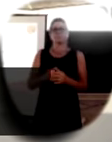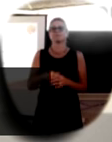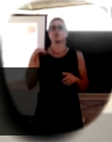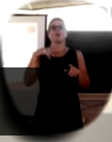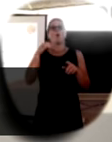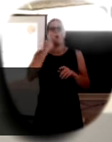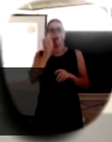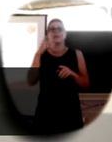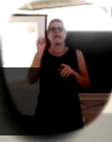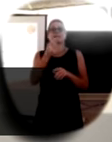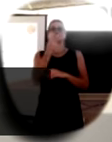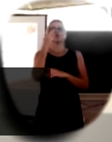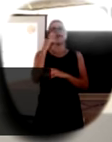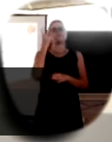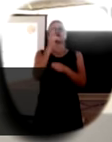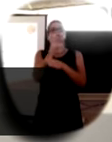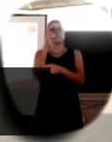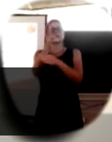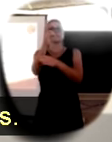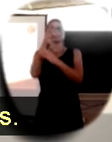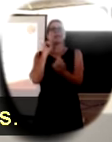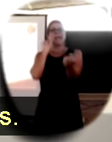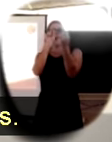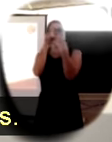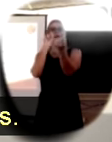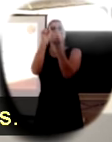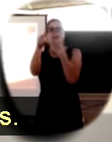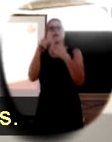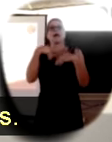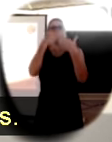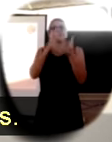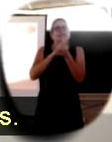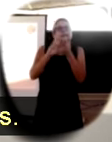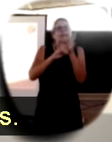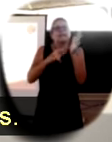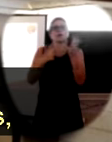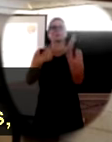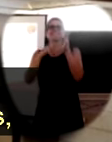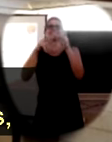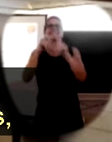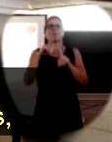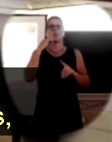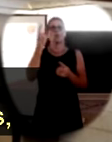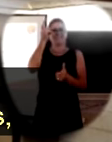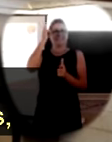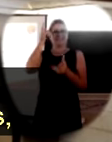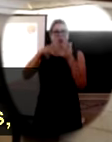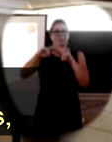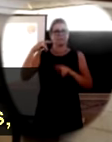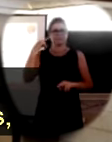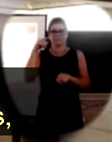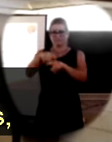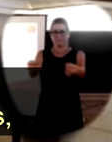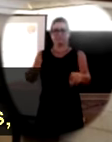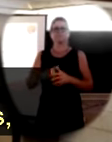fortnightly email hints to teachers who are teaching one of our students. And the last thing is the 1 hour